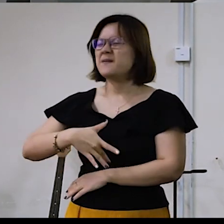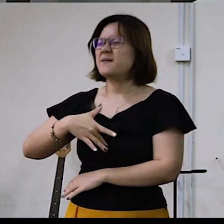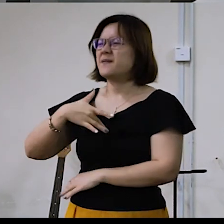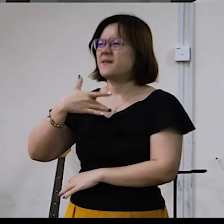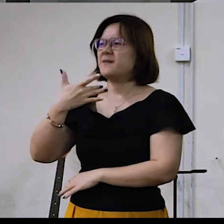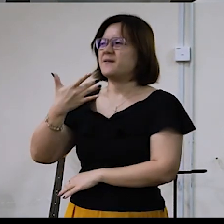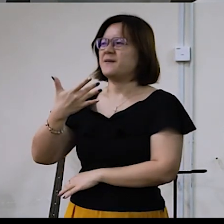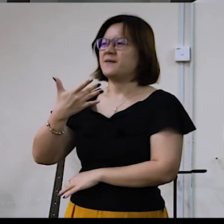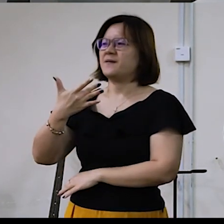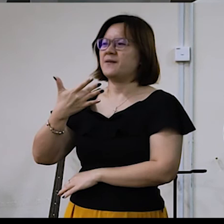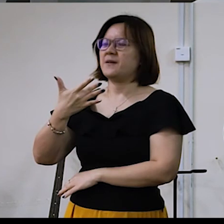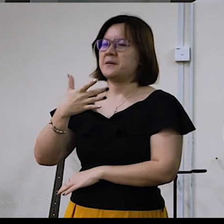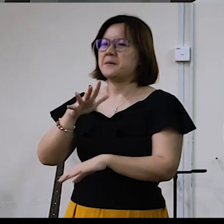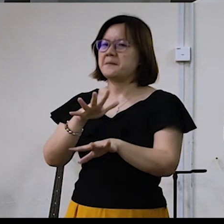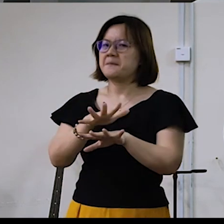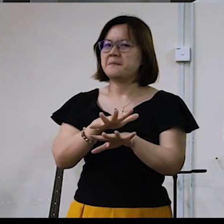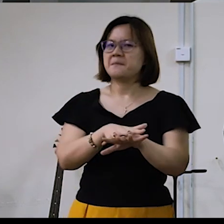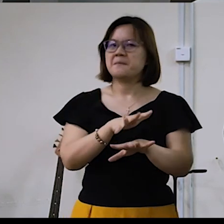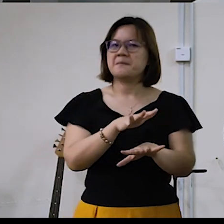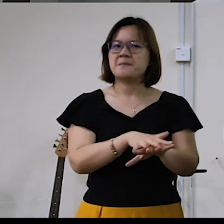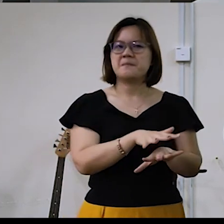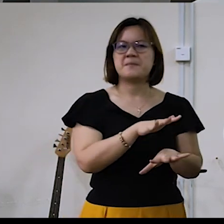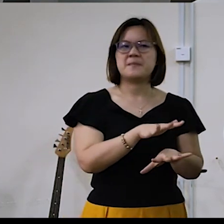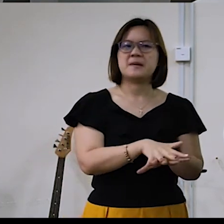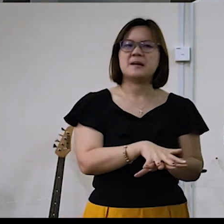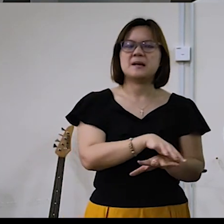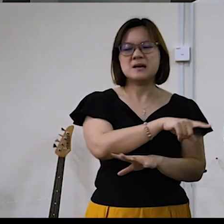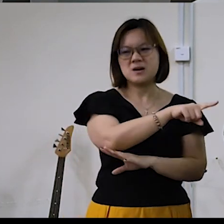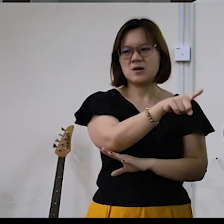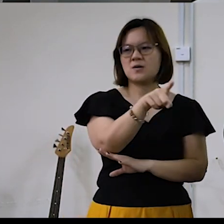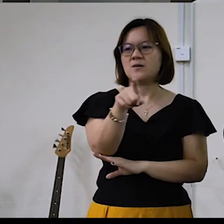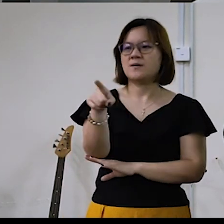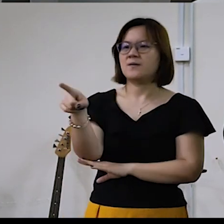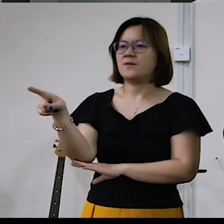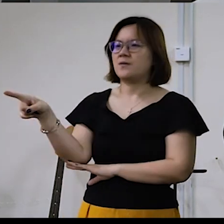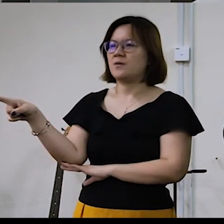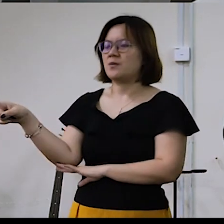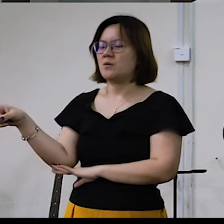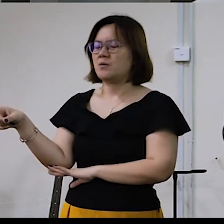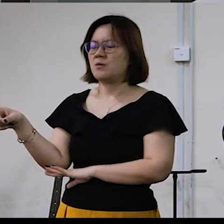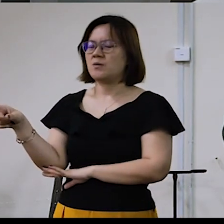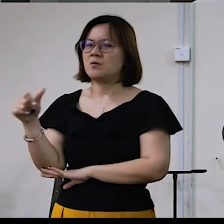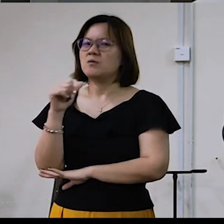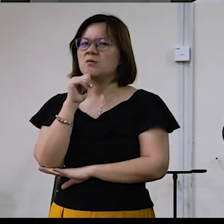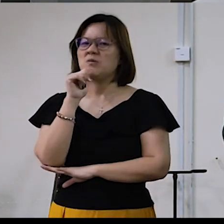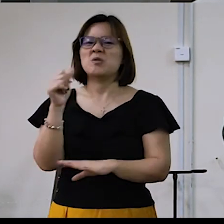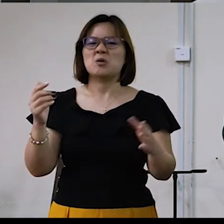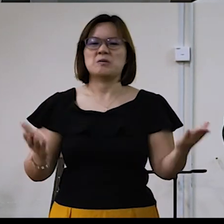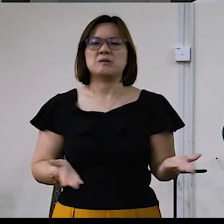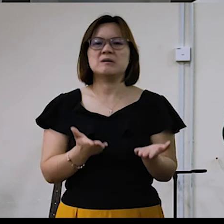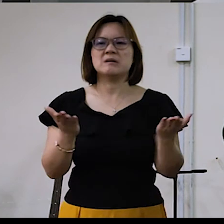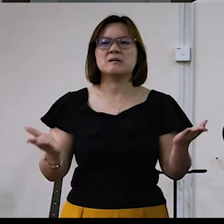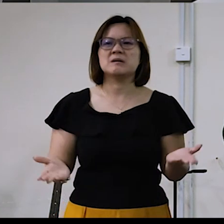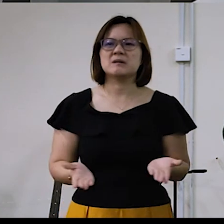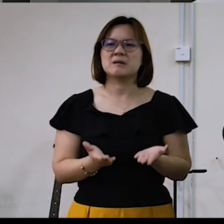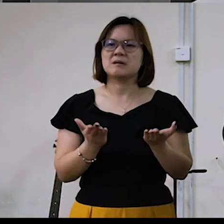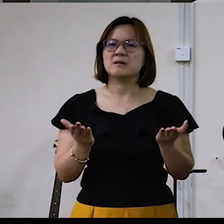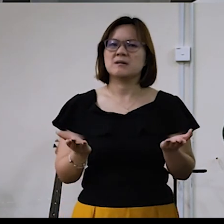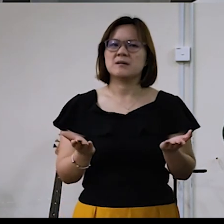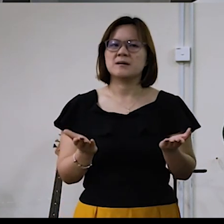message. But it's okay. Many of you are receiving this. Who can say amen? Amen. Hallelujah. Many of you are receiving this